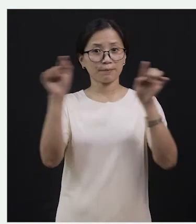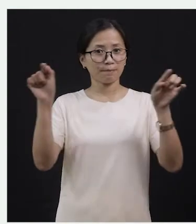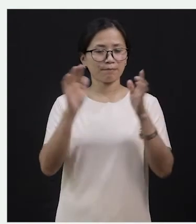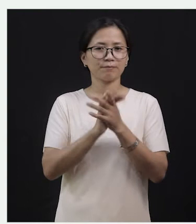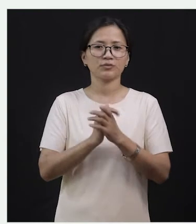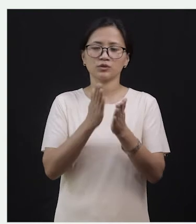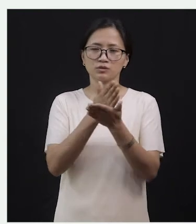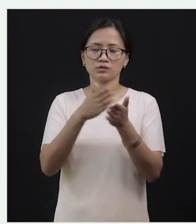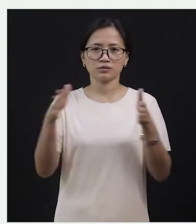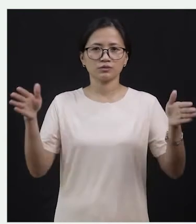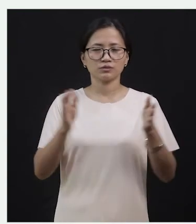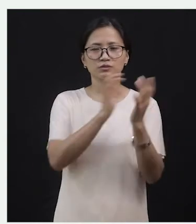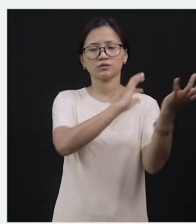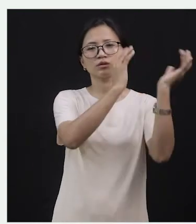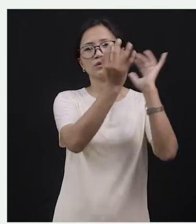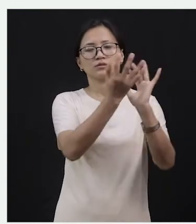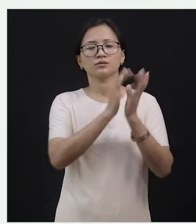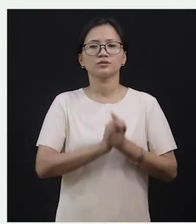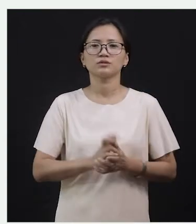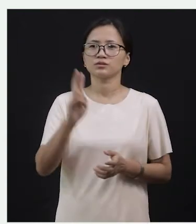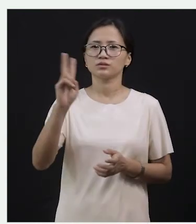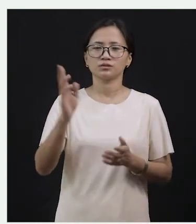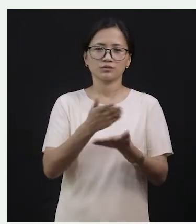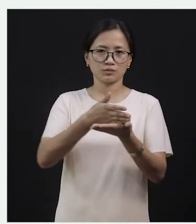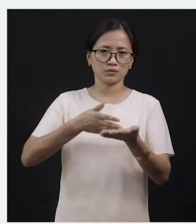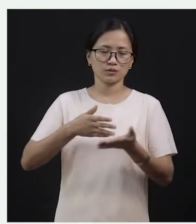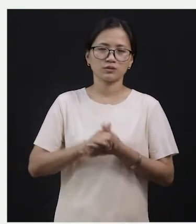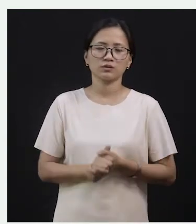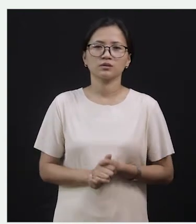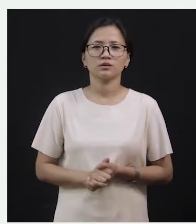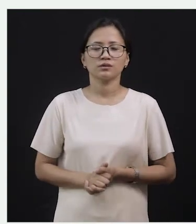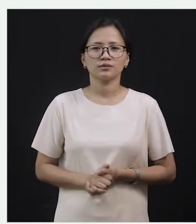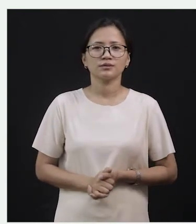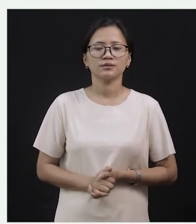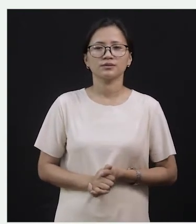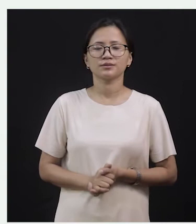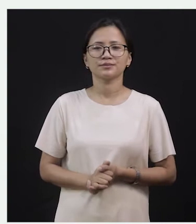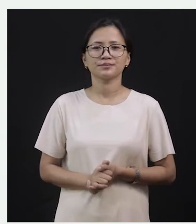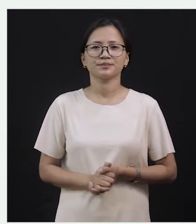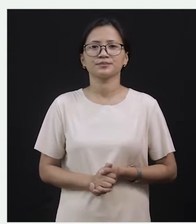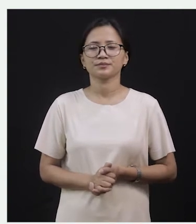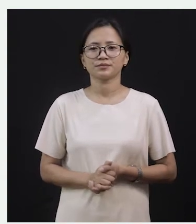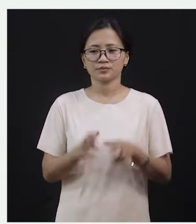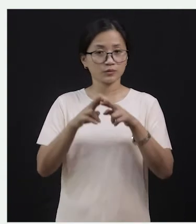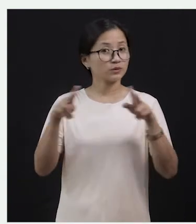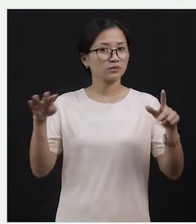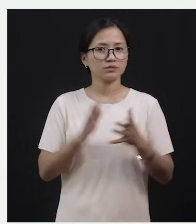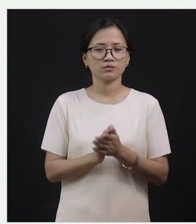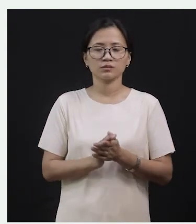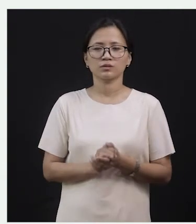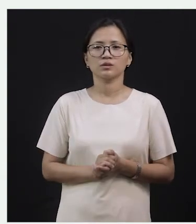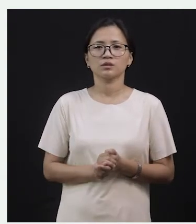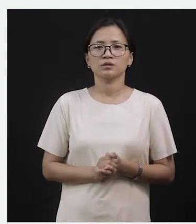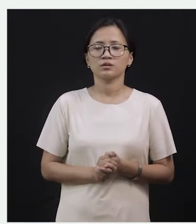equator used to divide the earth into two parts, all right? Because of the equator, we can differentiate